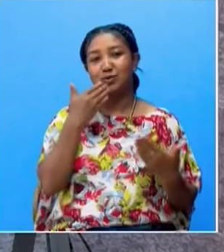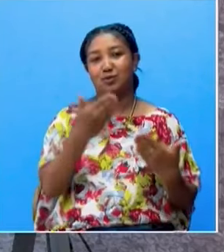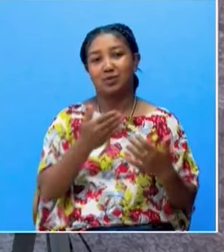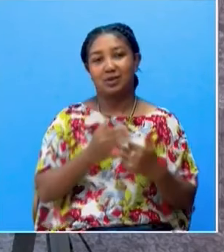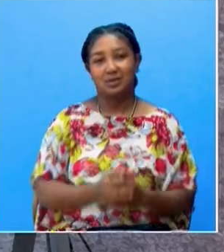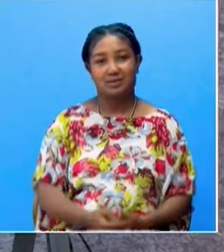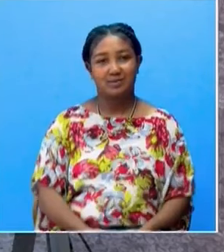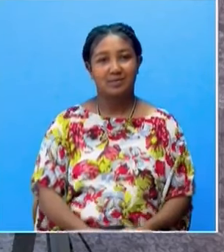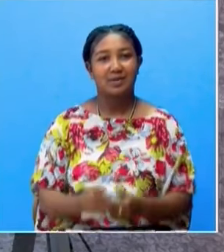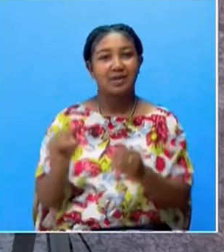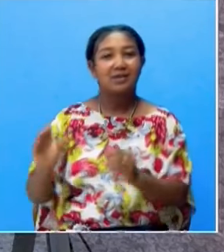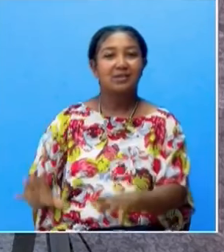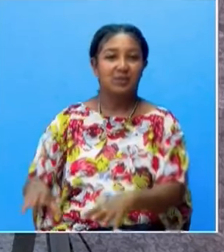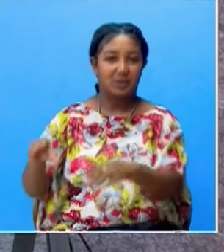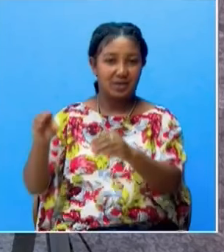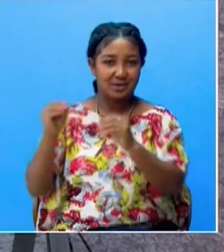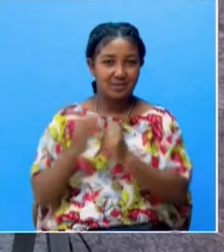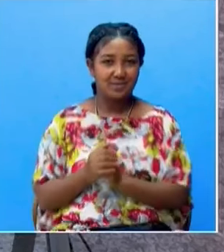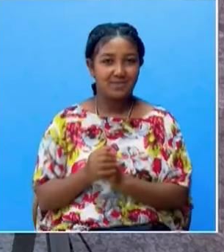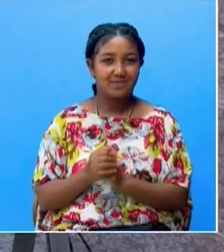nice. Students,